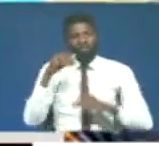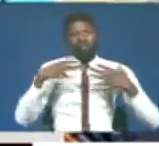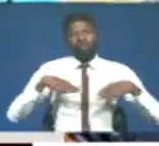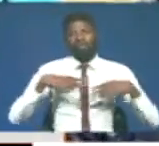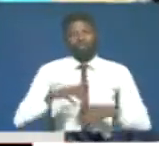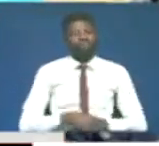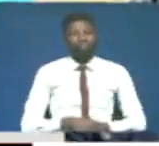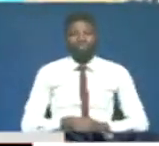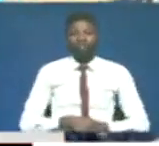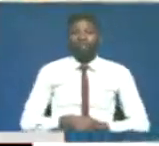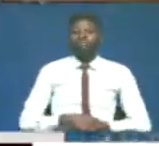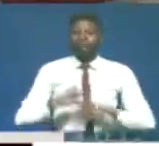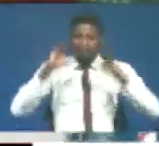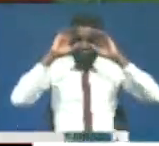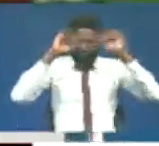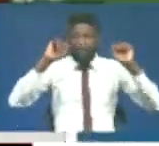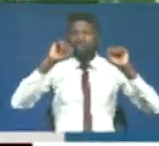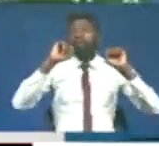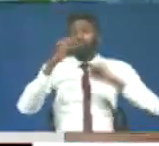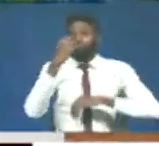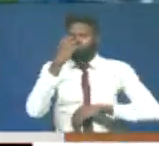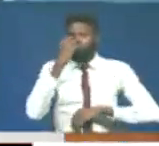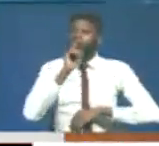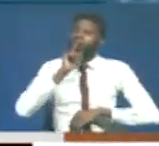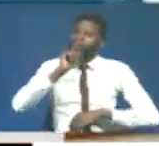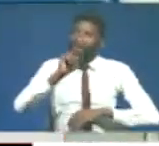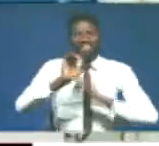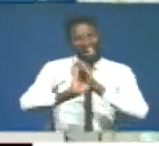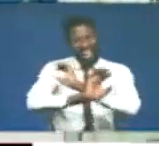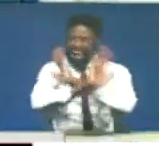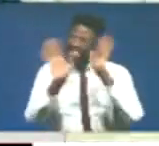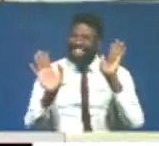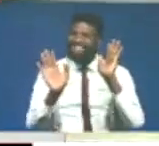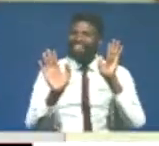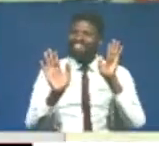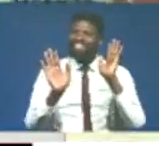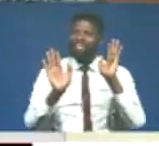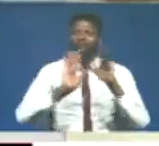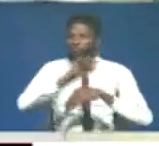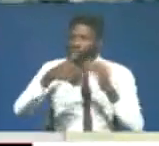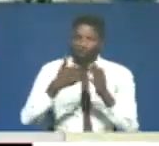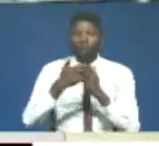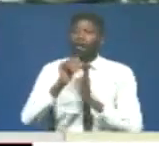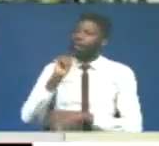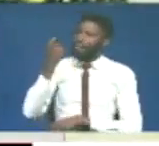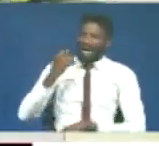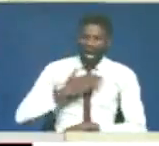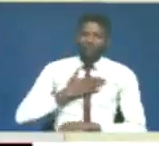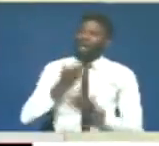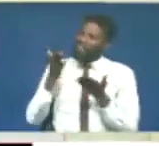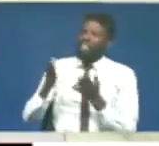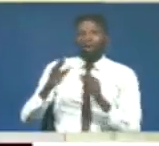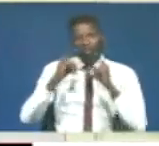Ruto, is very clear. The President of the Republic directive is very clear during his inauguration. All our presidents were there. All cargoes, no